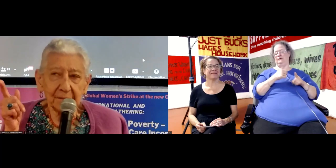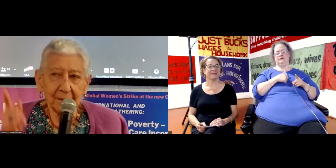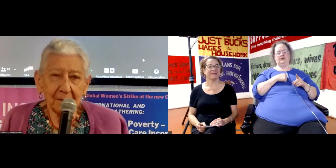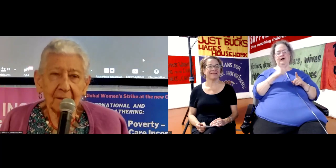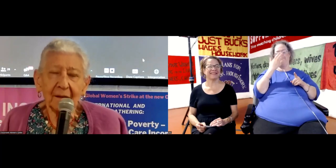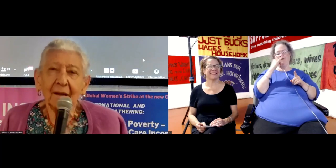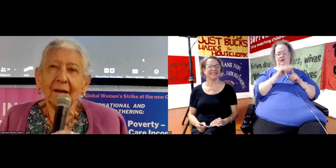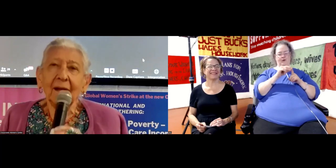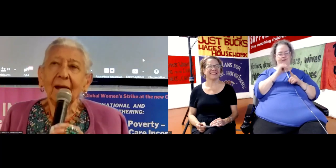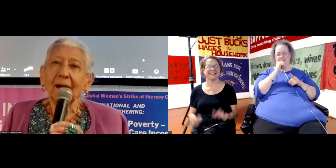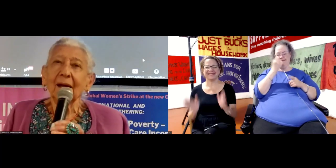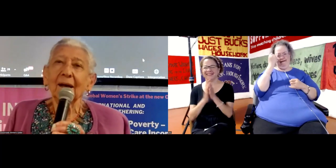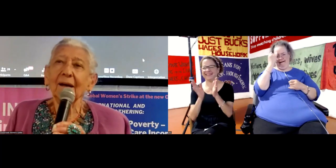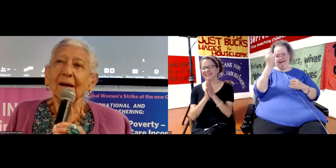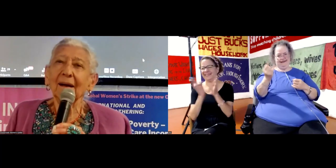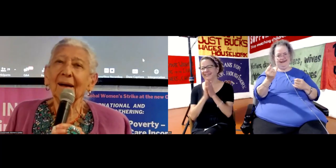ideas.